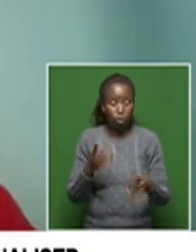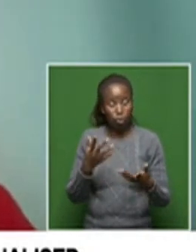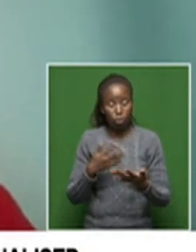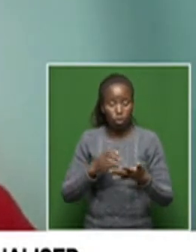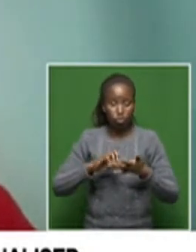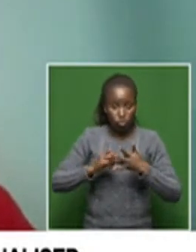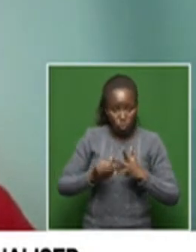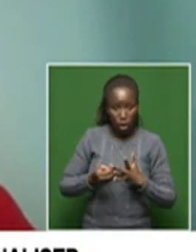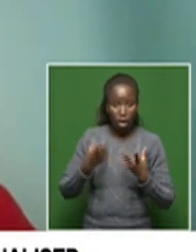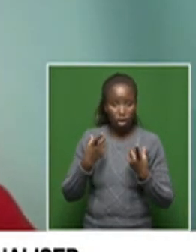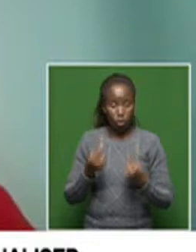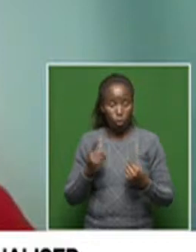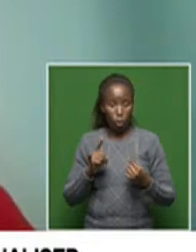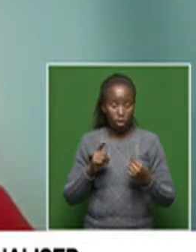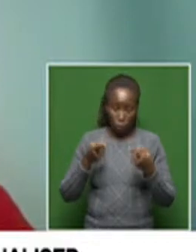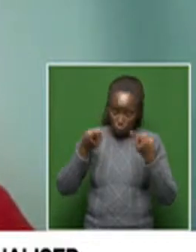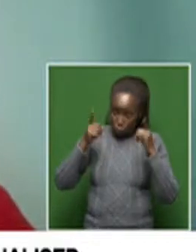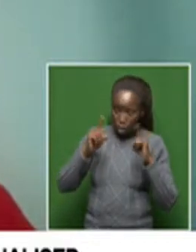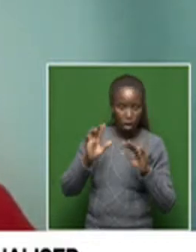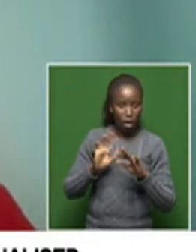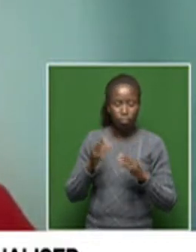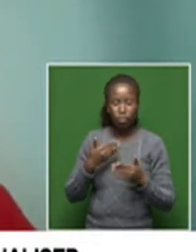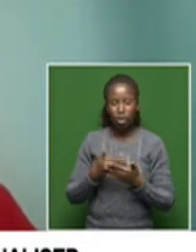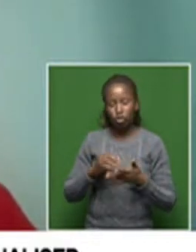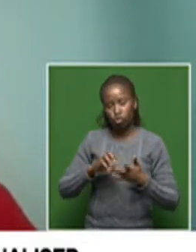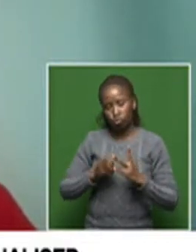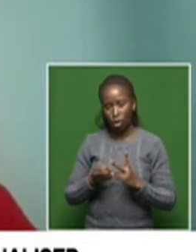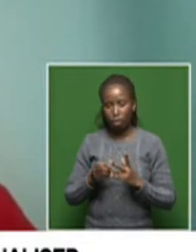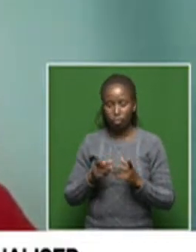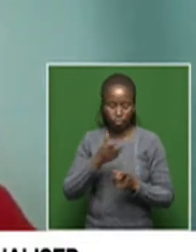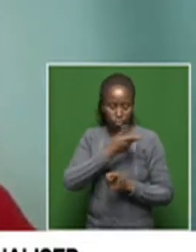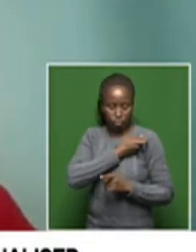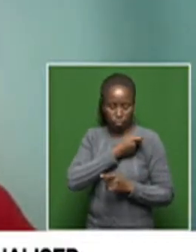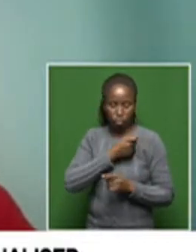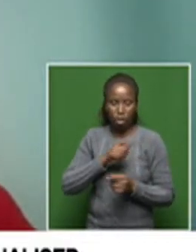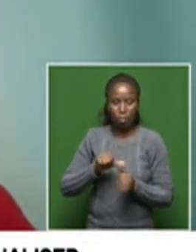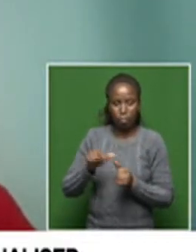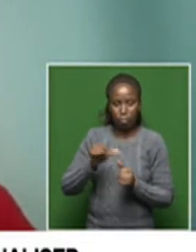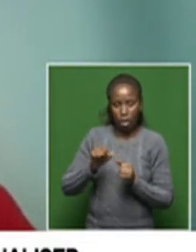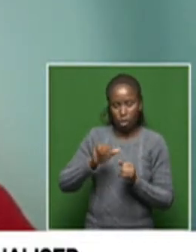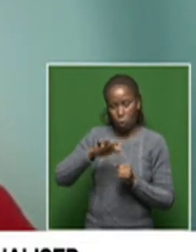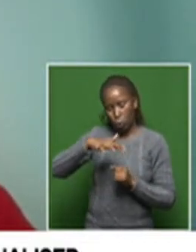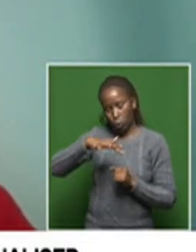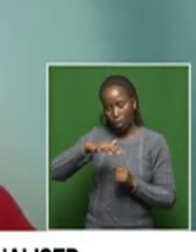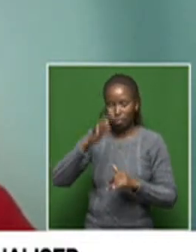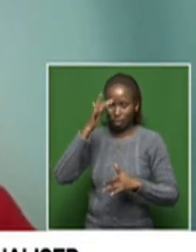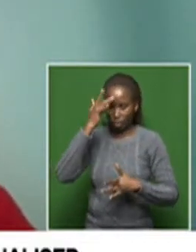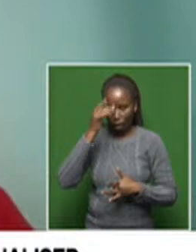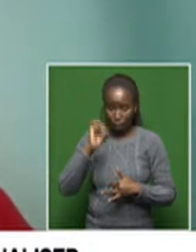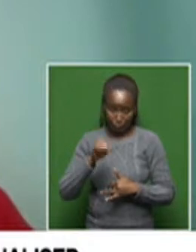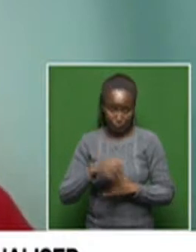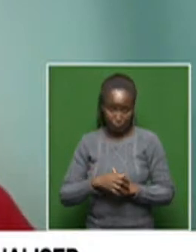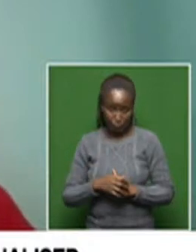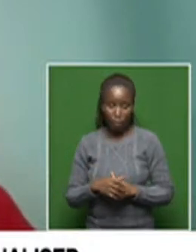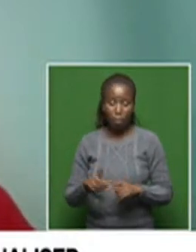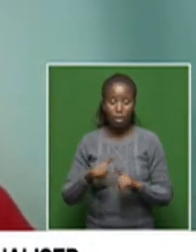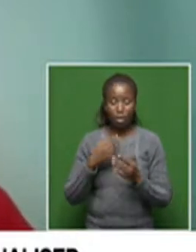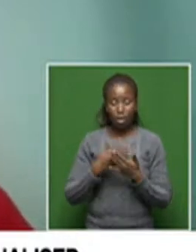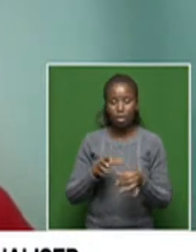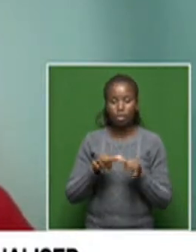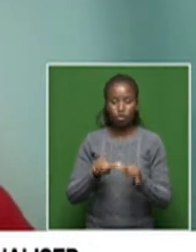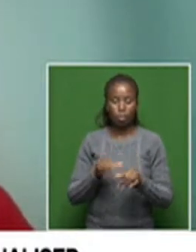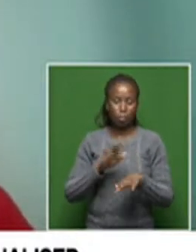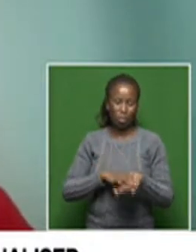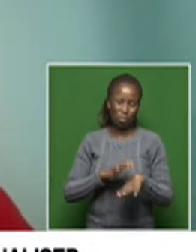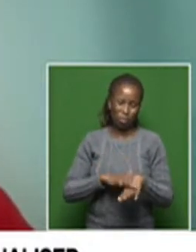And of the severe ones, there's usually a lot of comorbidities that's associated with a severe infection. And so we will continue to evaluate